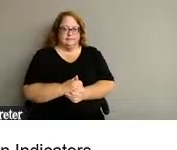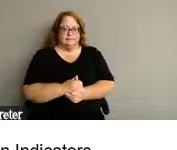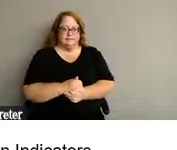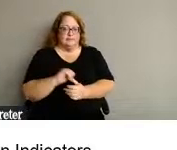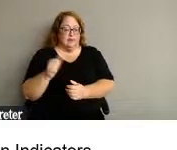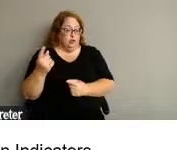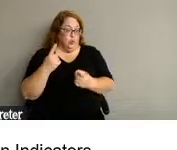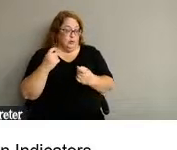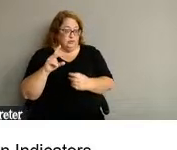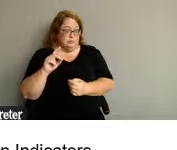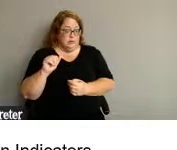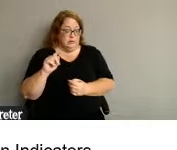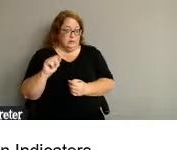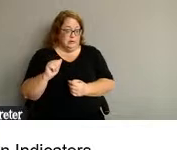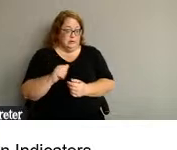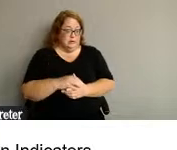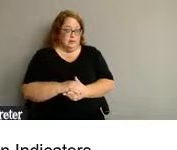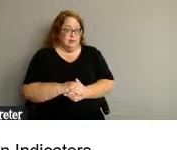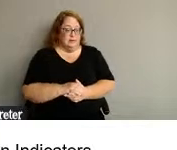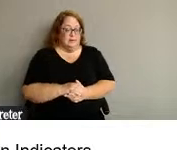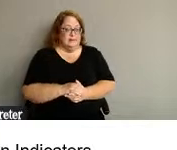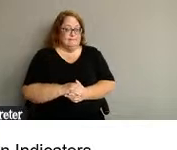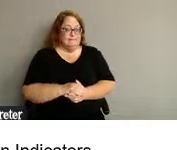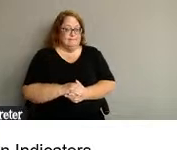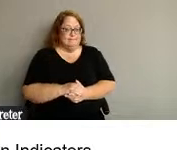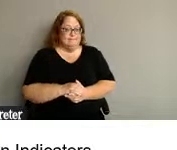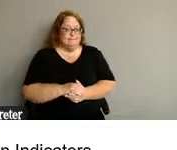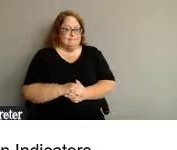Any other questions about the data?